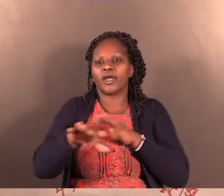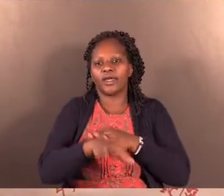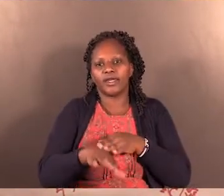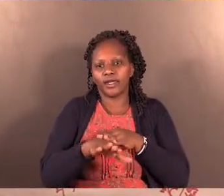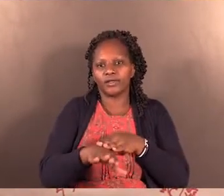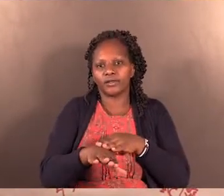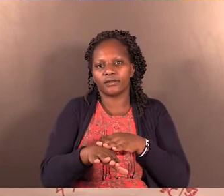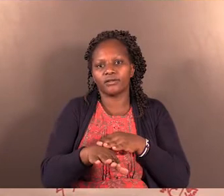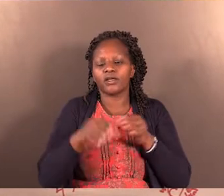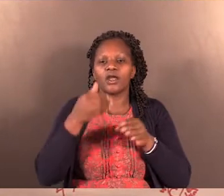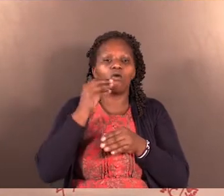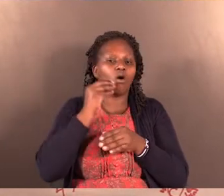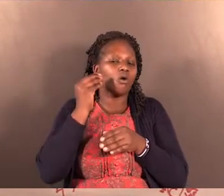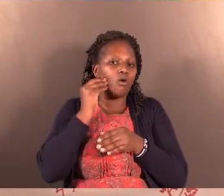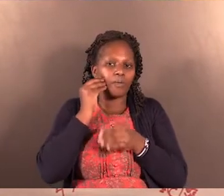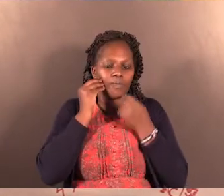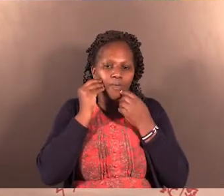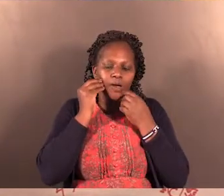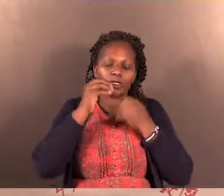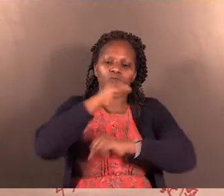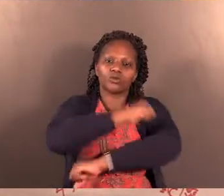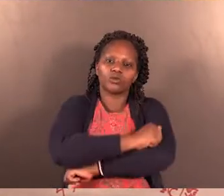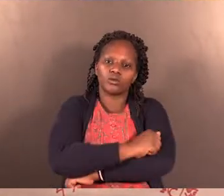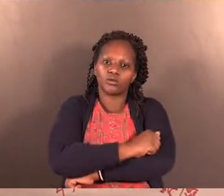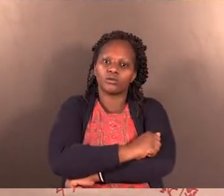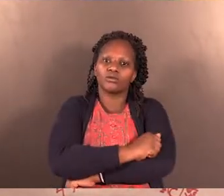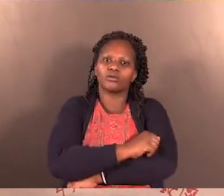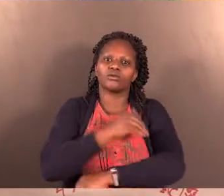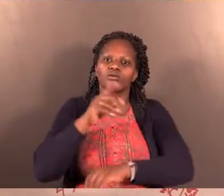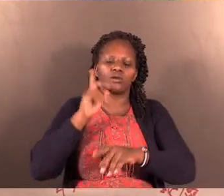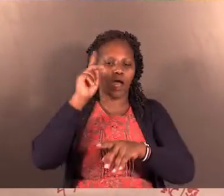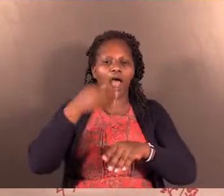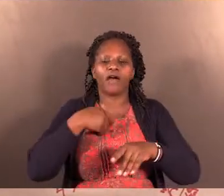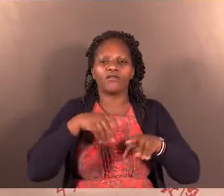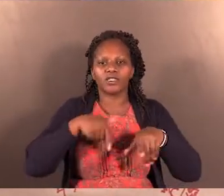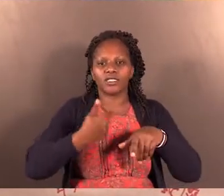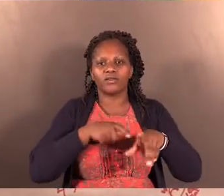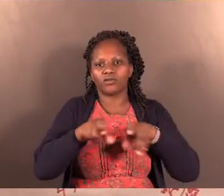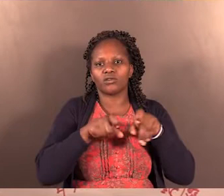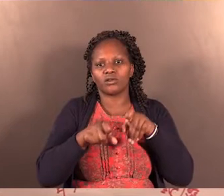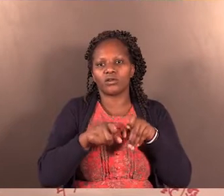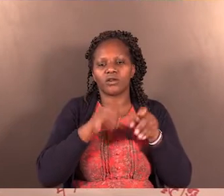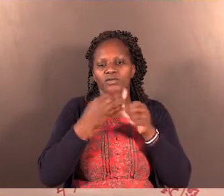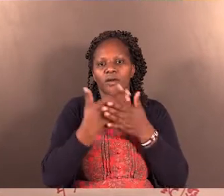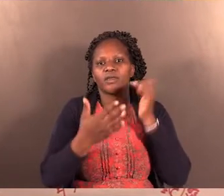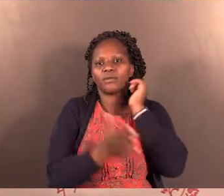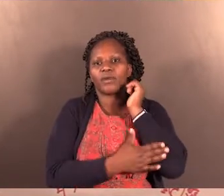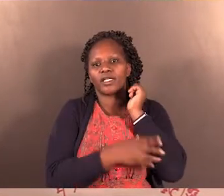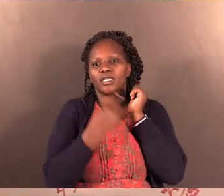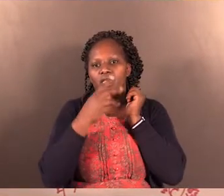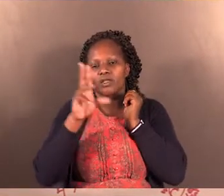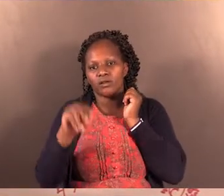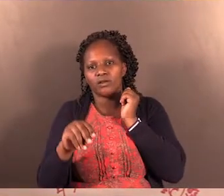areas, even in our homes, and in school, we are supposed to have self-control. If it's something which is bad, say